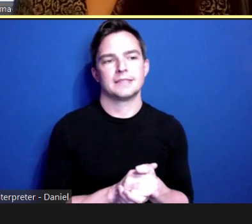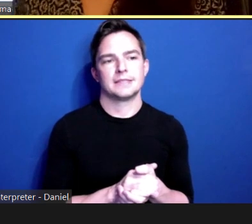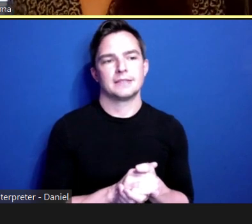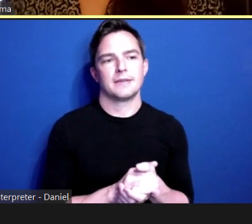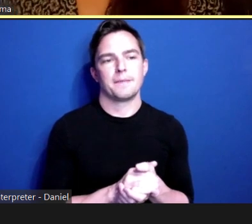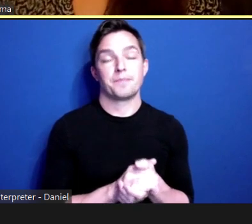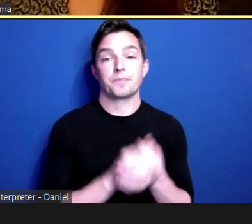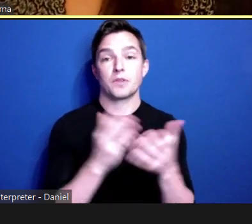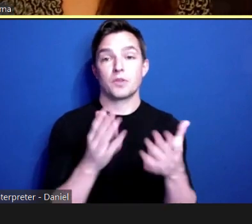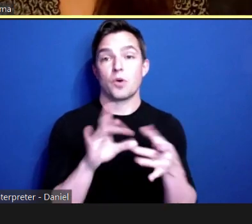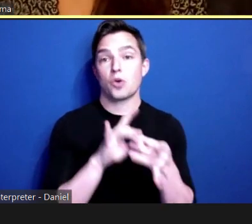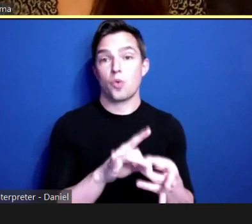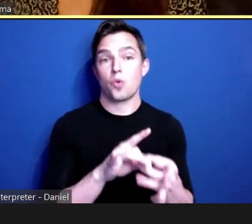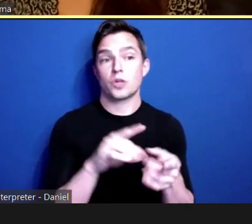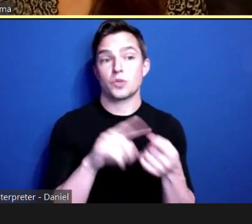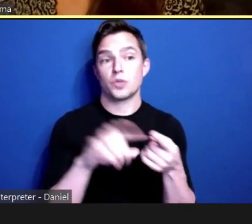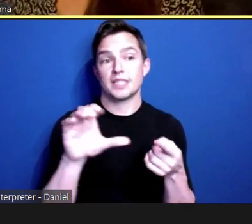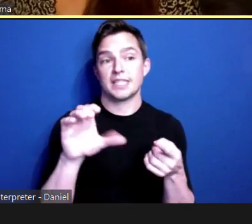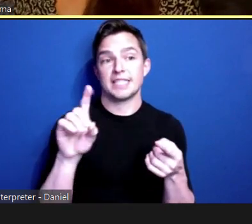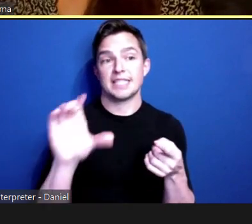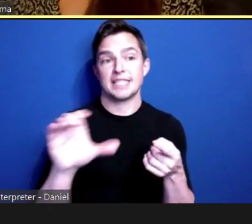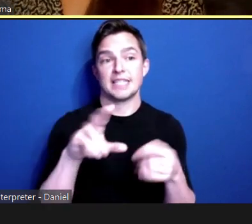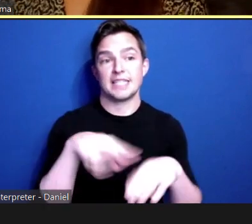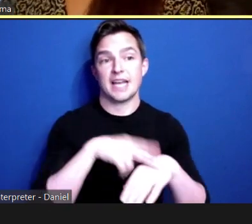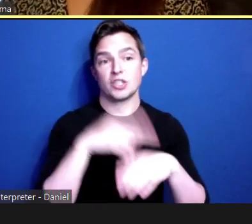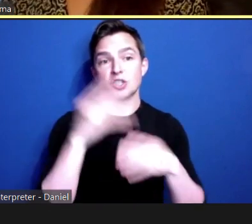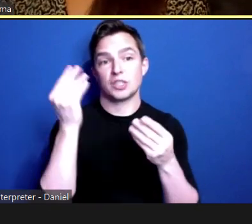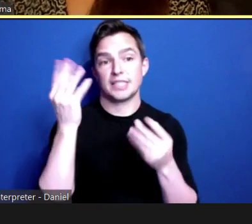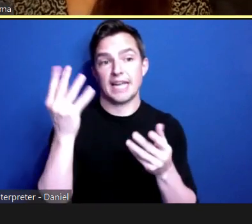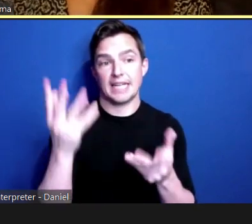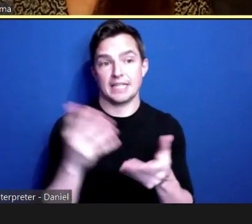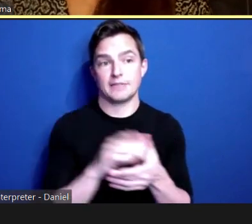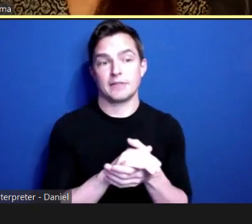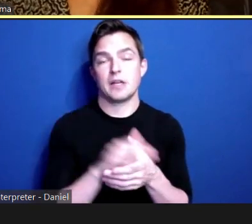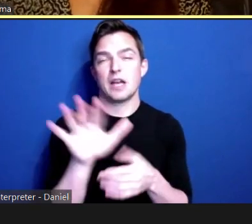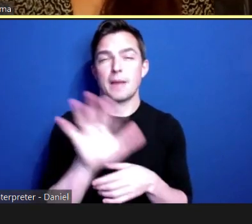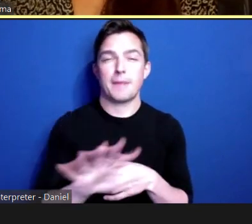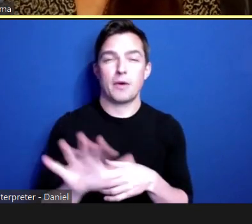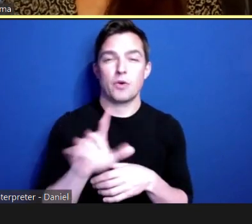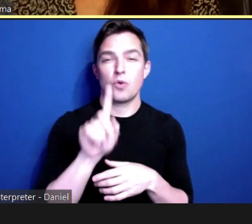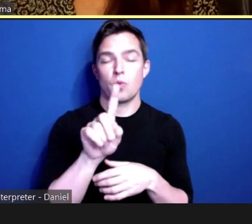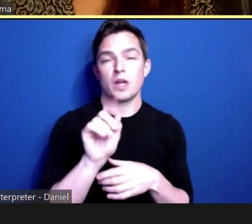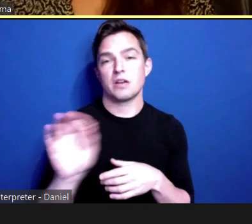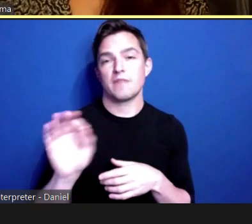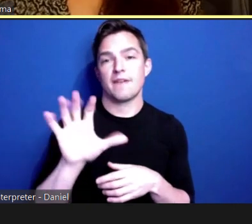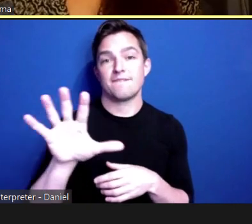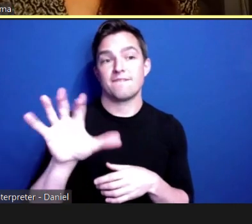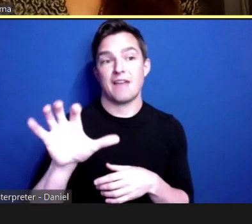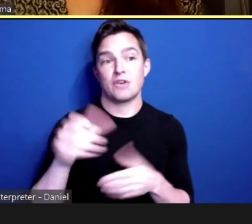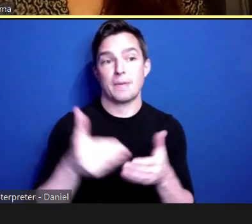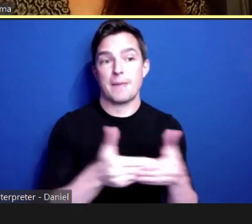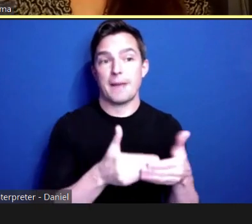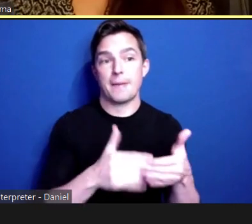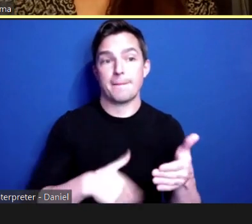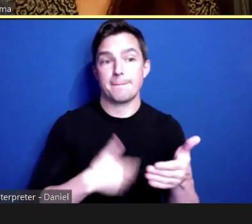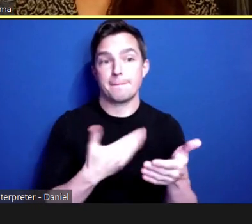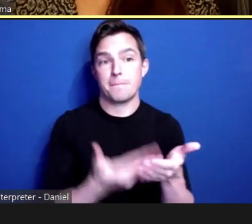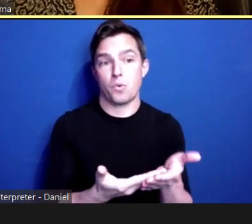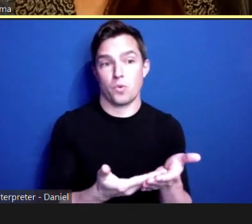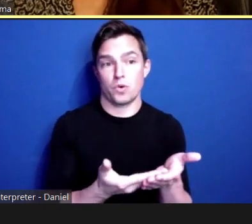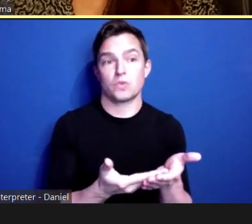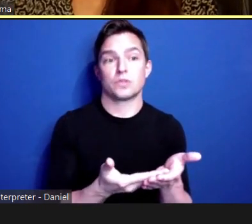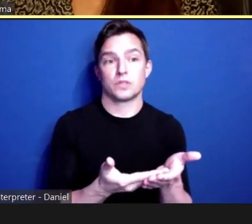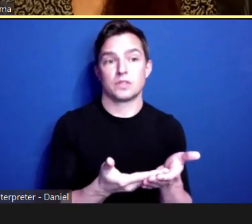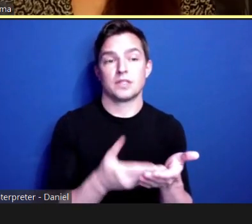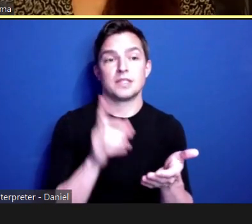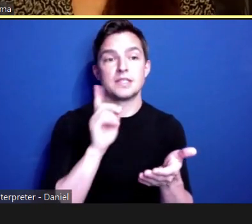So according to the CDC national data, about 1 out of 500 babies born